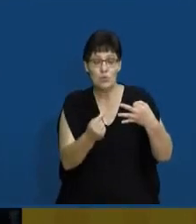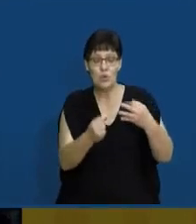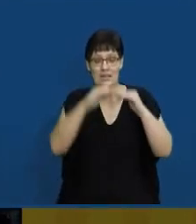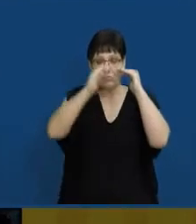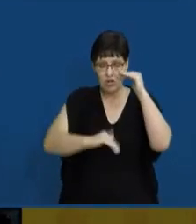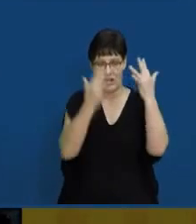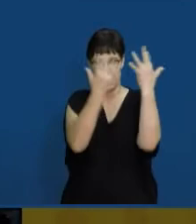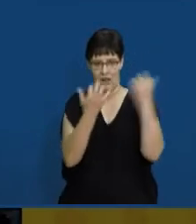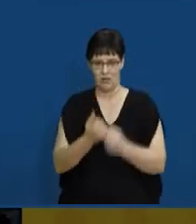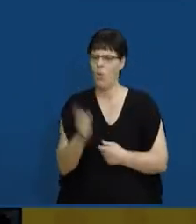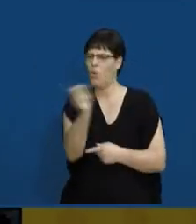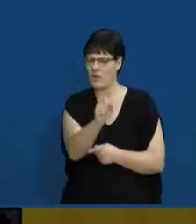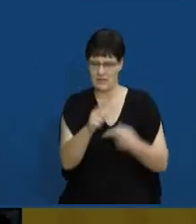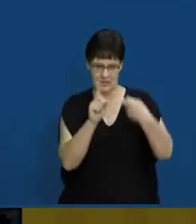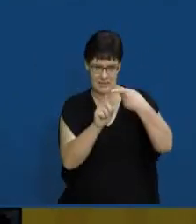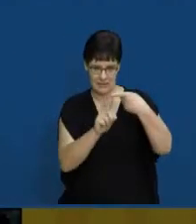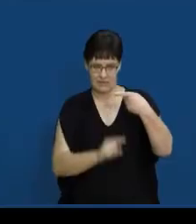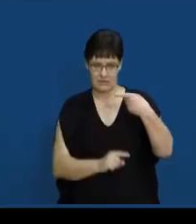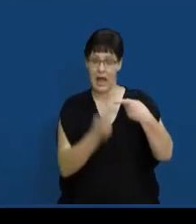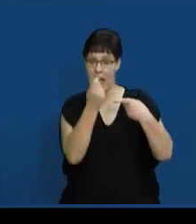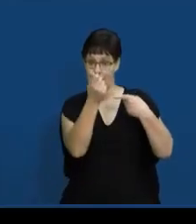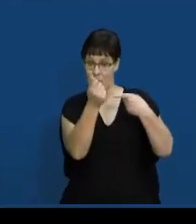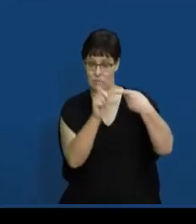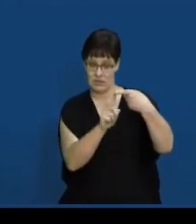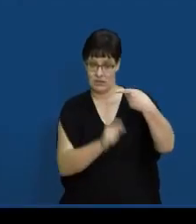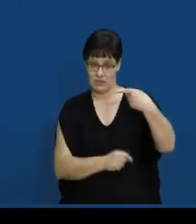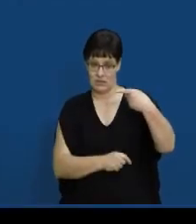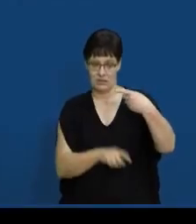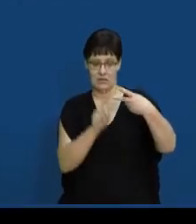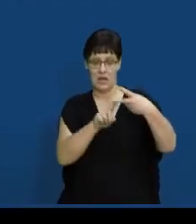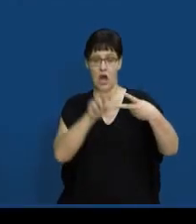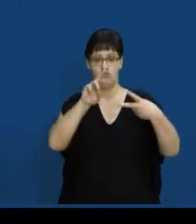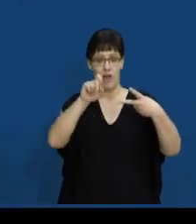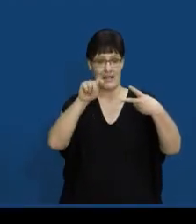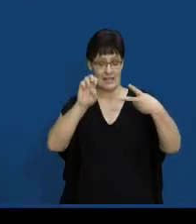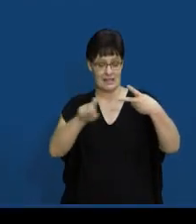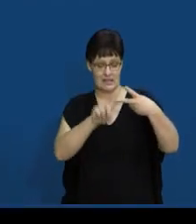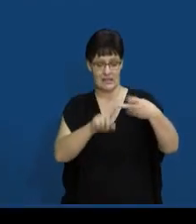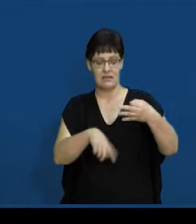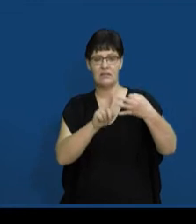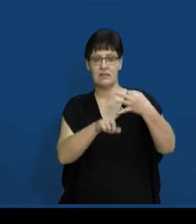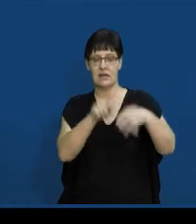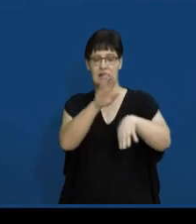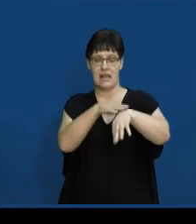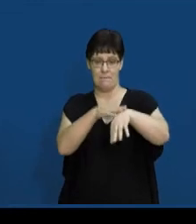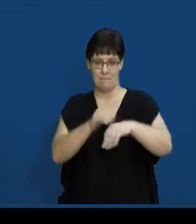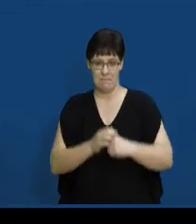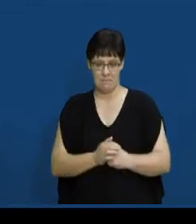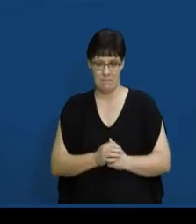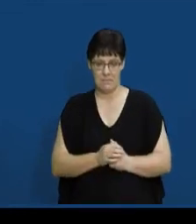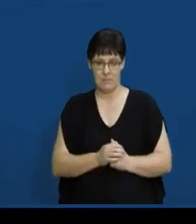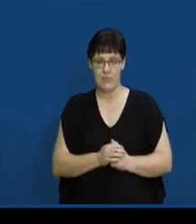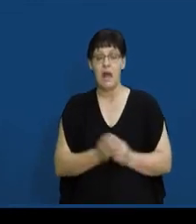depreciation. What are they? They are your amount, your rate, and your time. That means